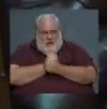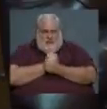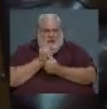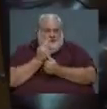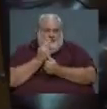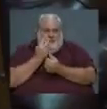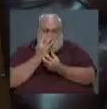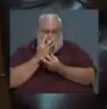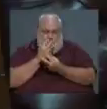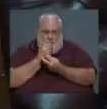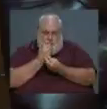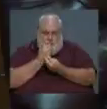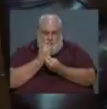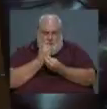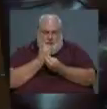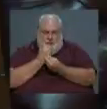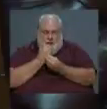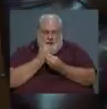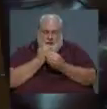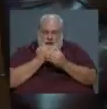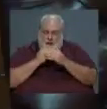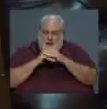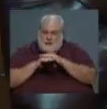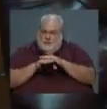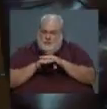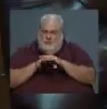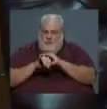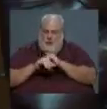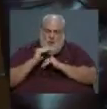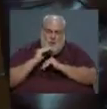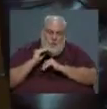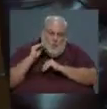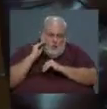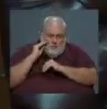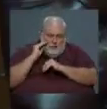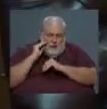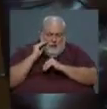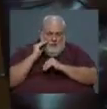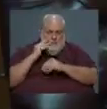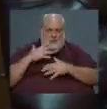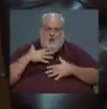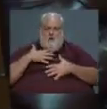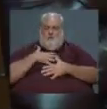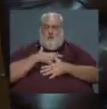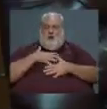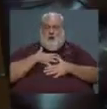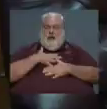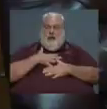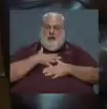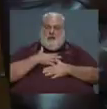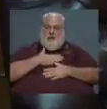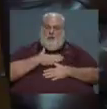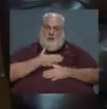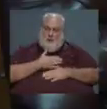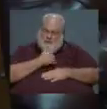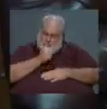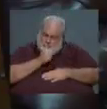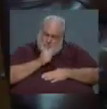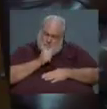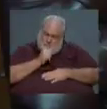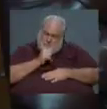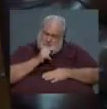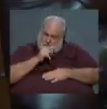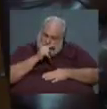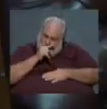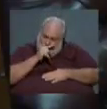to the beginning of their subdivision, but, you know, they're almost willing to continue to have this